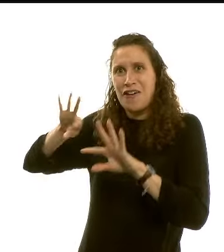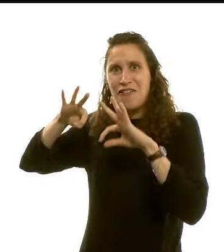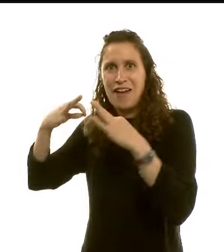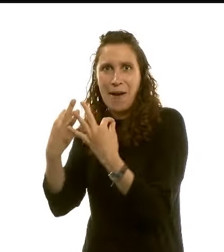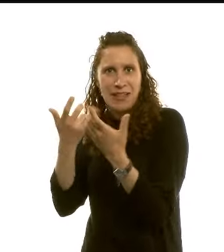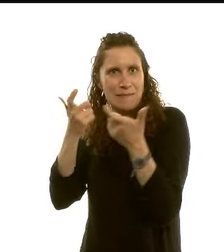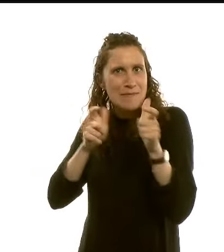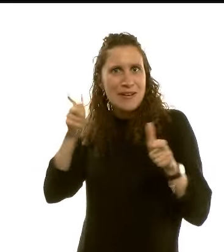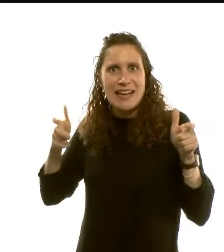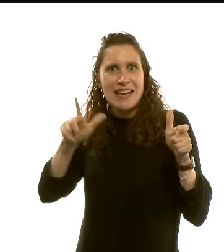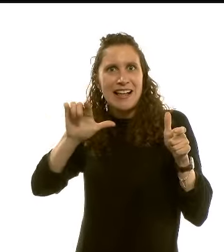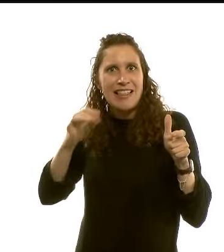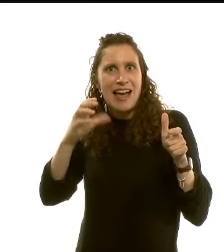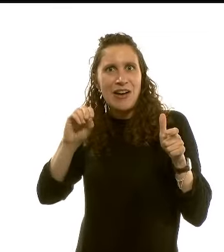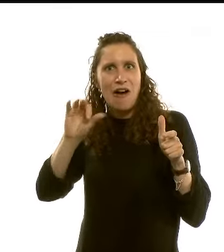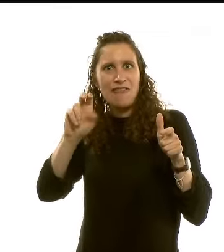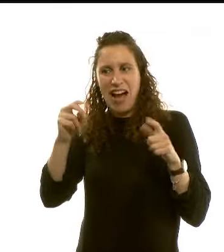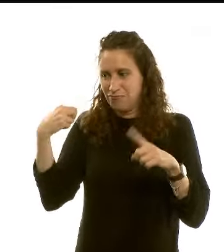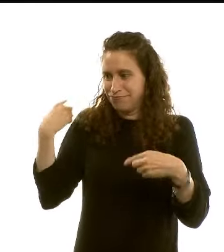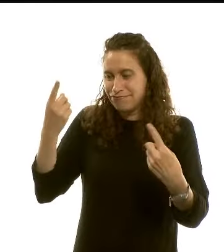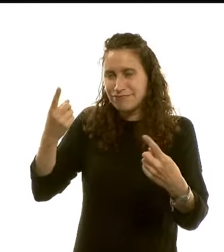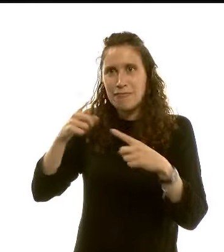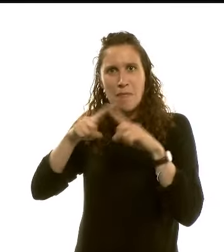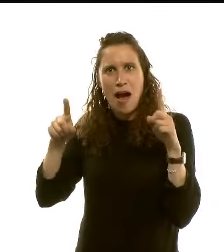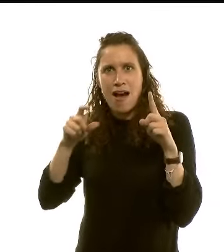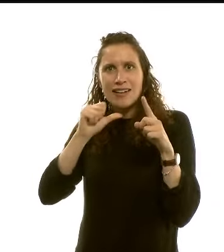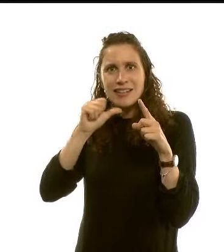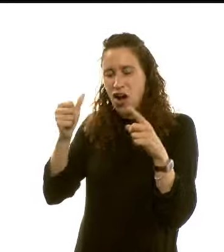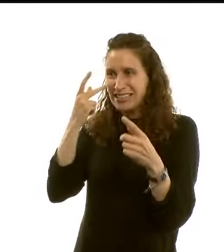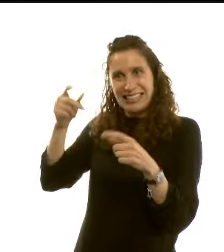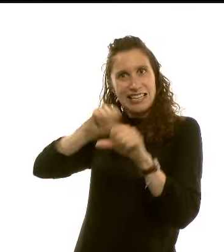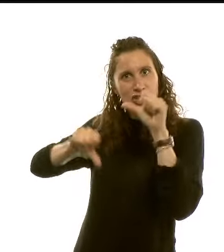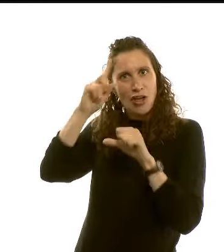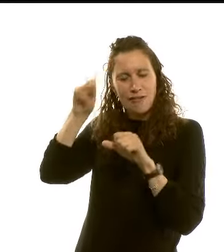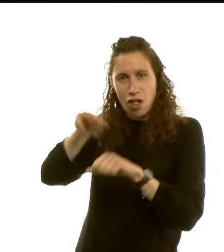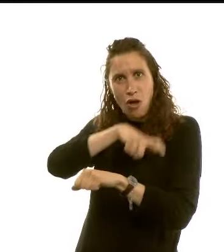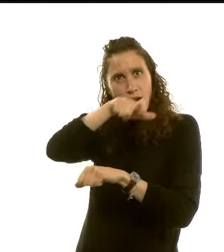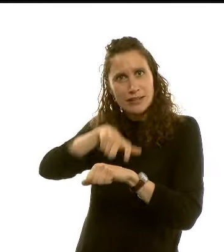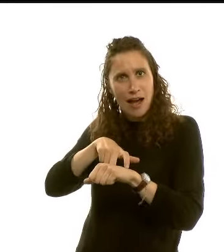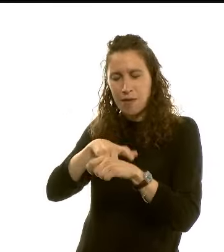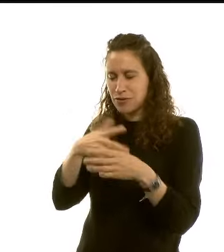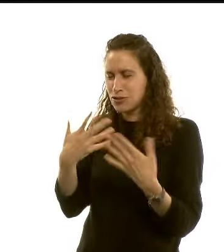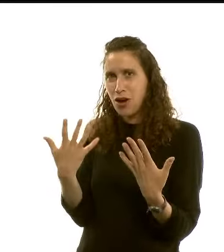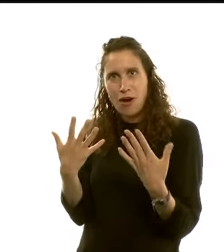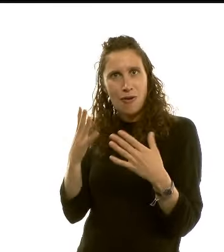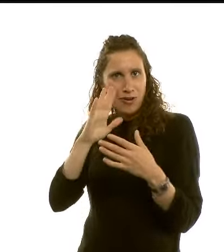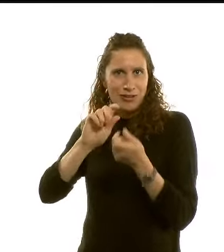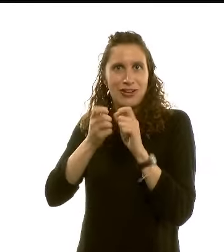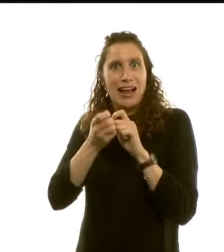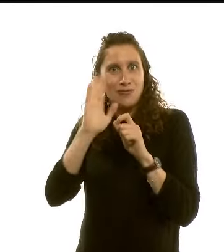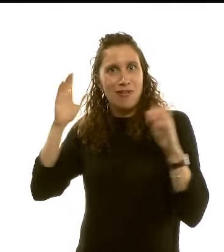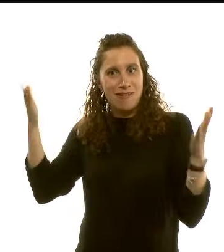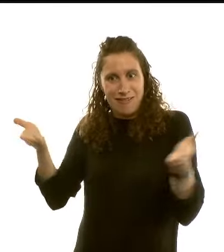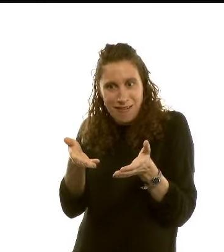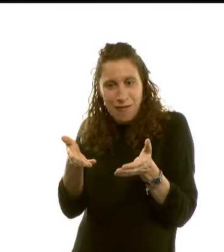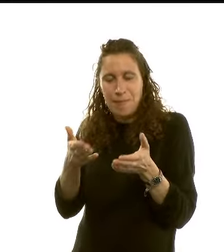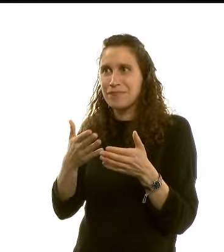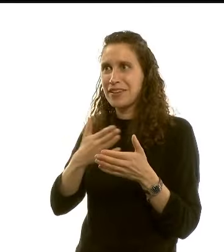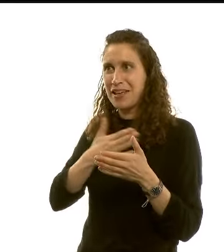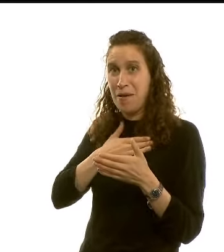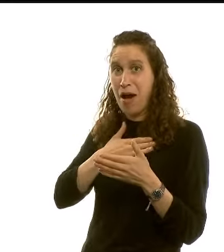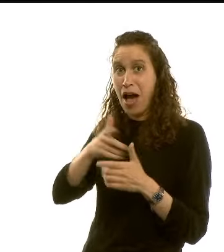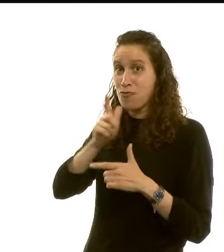Lego fans since childhood, but they've been separated for a really long time. So today, we're gonna change that. My siblings do not know what I'm